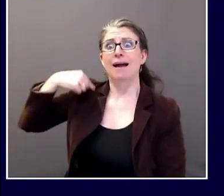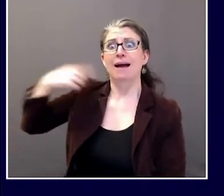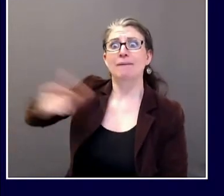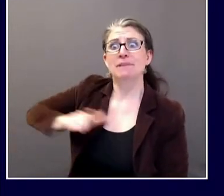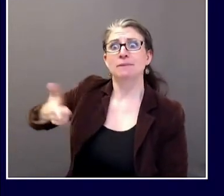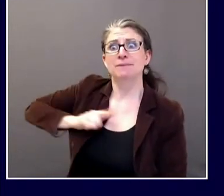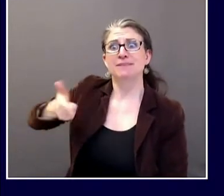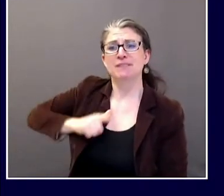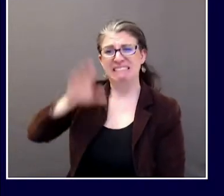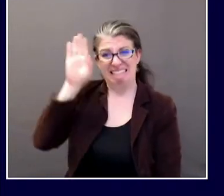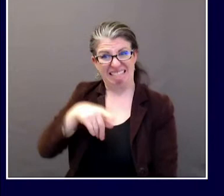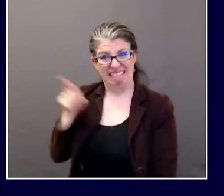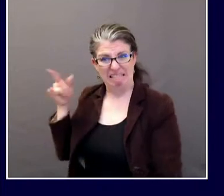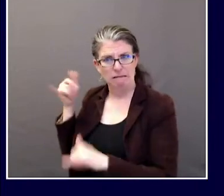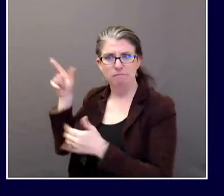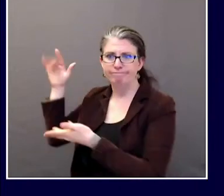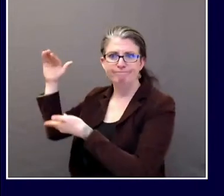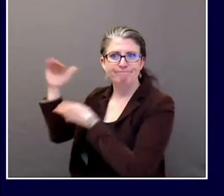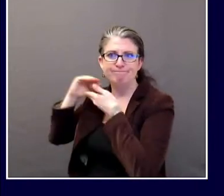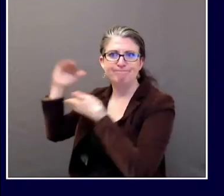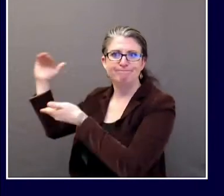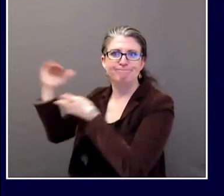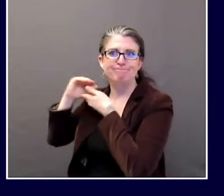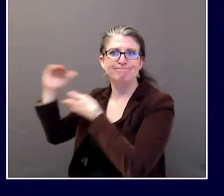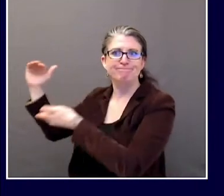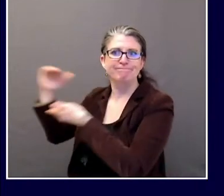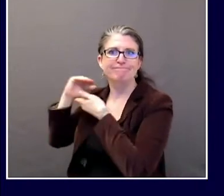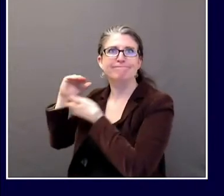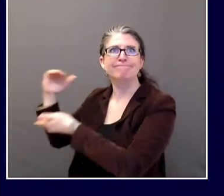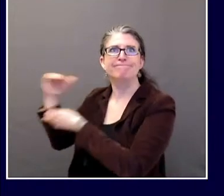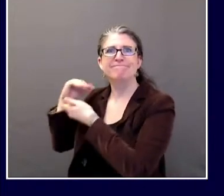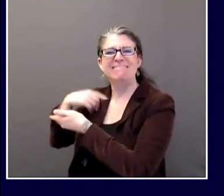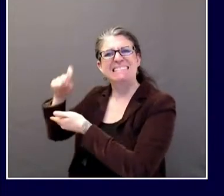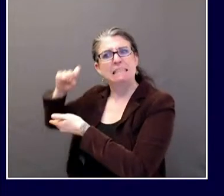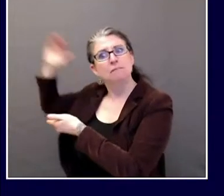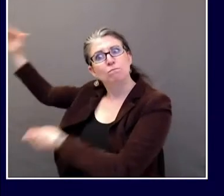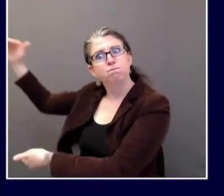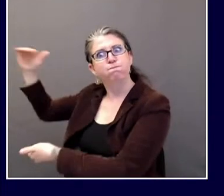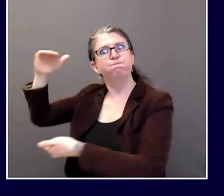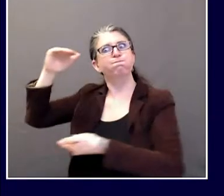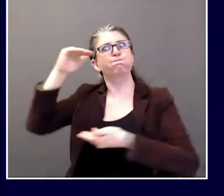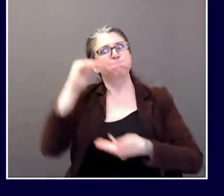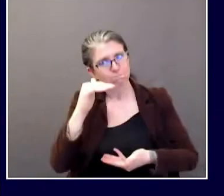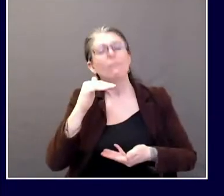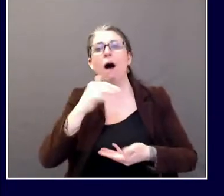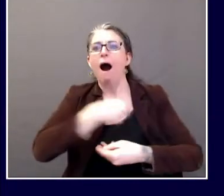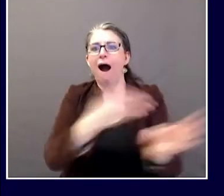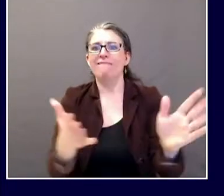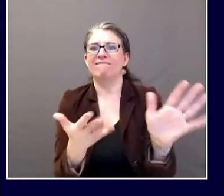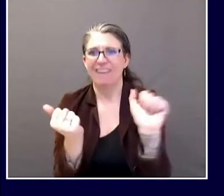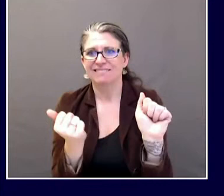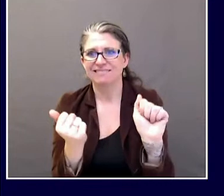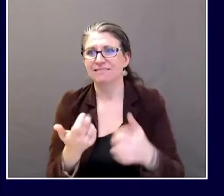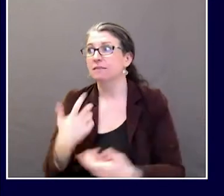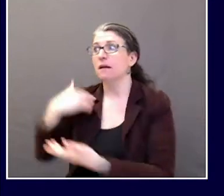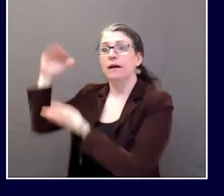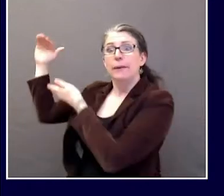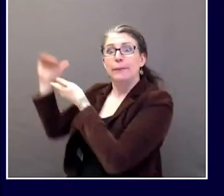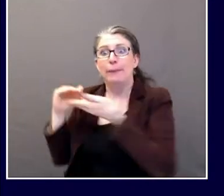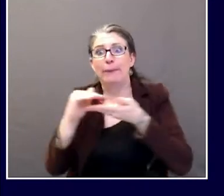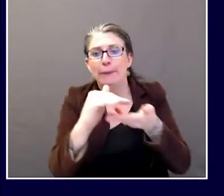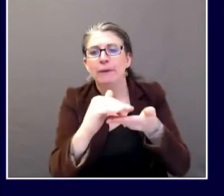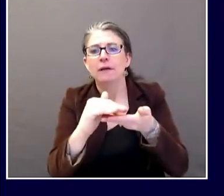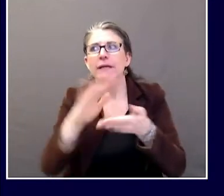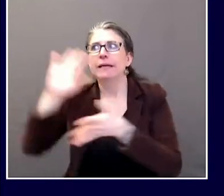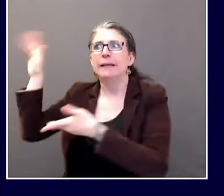And so I'd once again like to ask for your patience. We are hoping, working with our colleagues at the CDC,